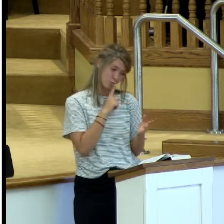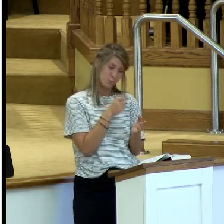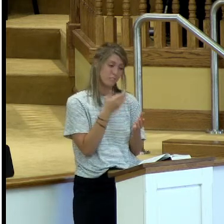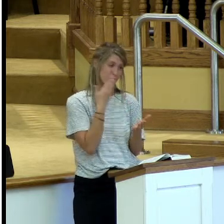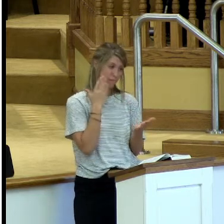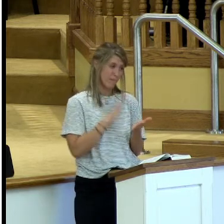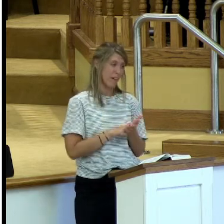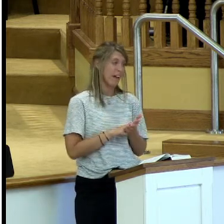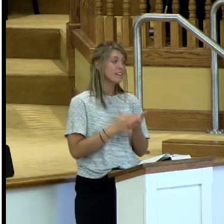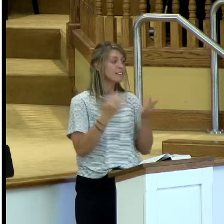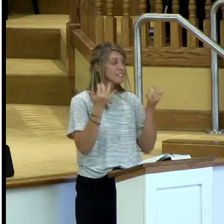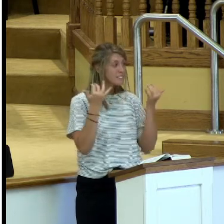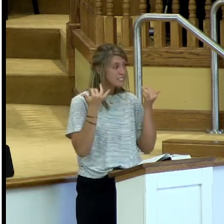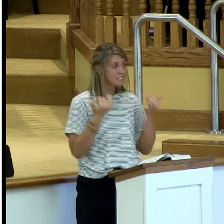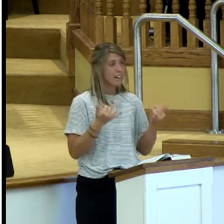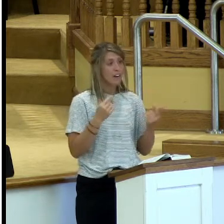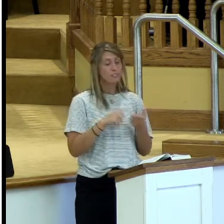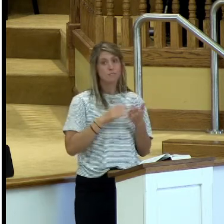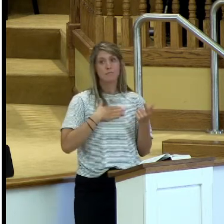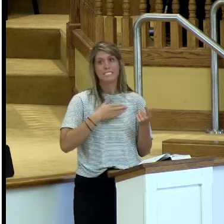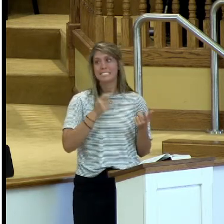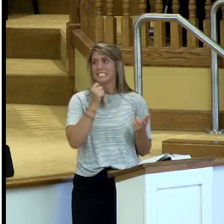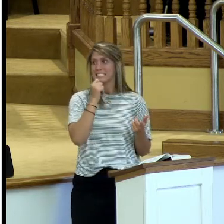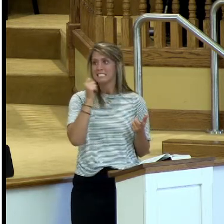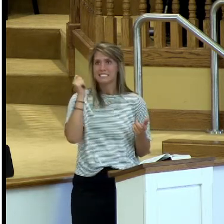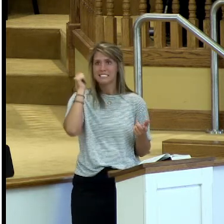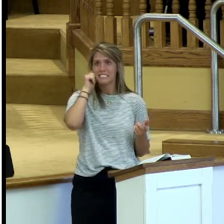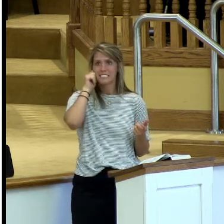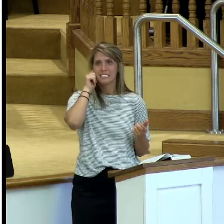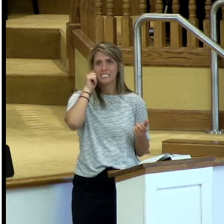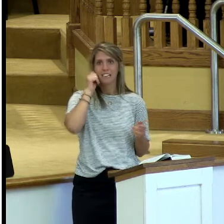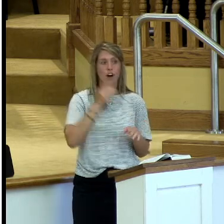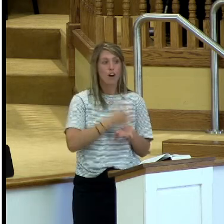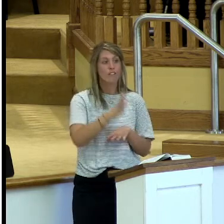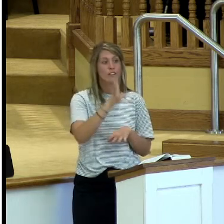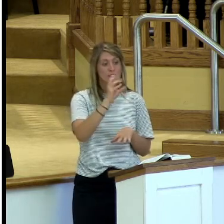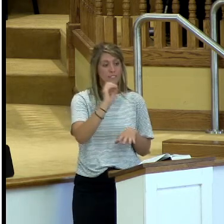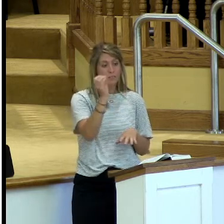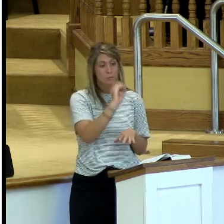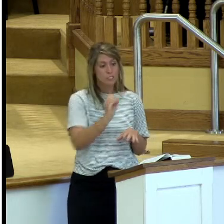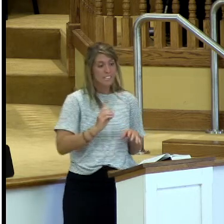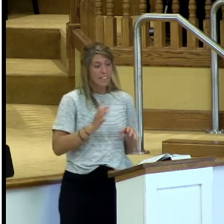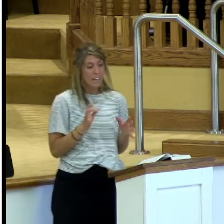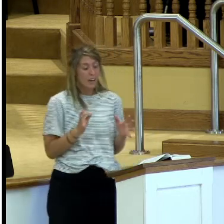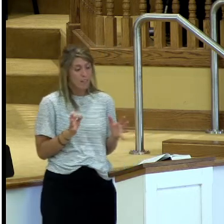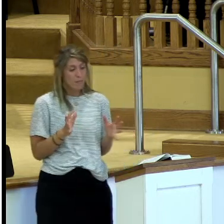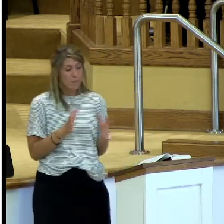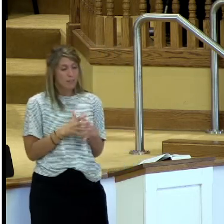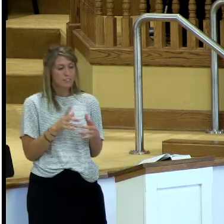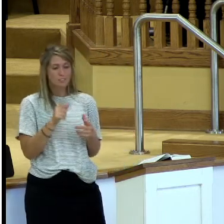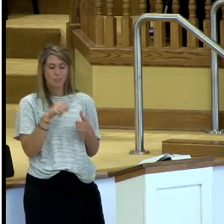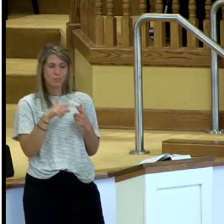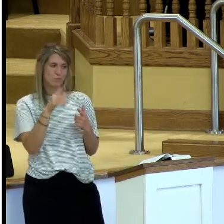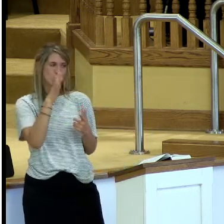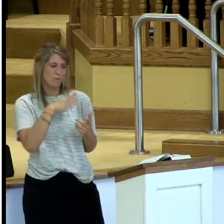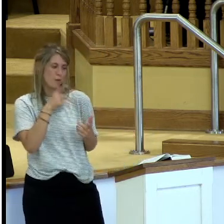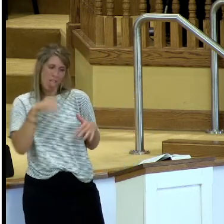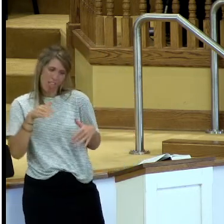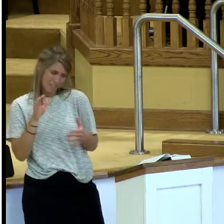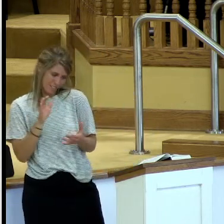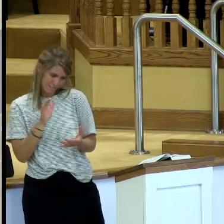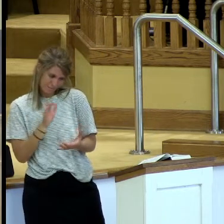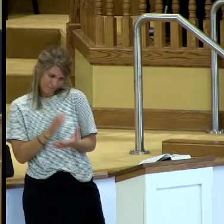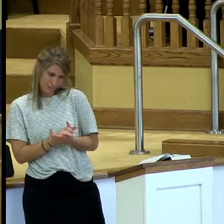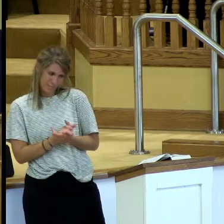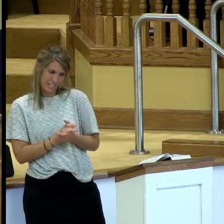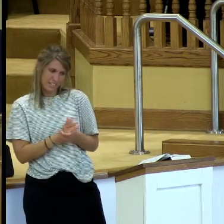bad. Now to my teenagers. Over 50% of pregnancies are to unwed mothers. 1,500